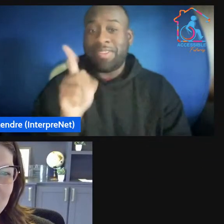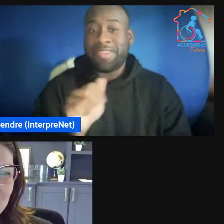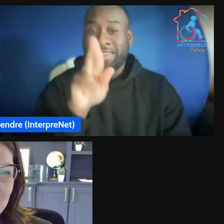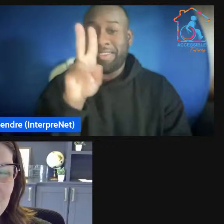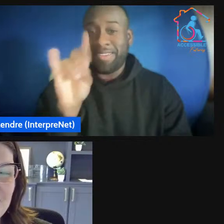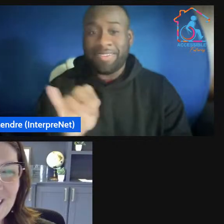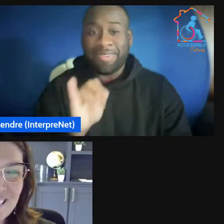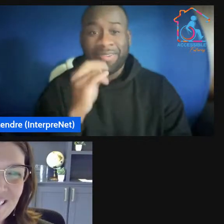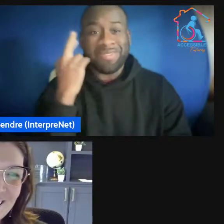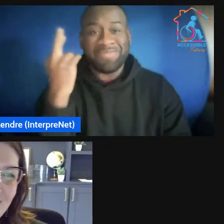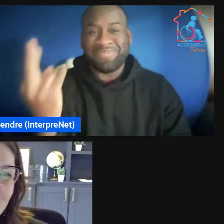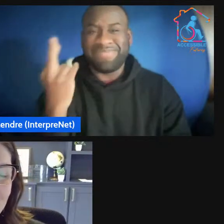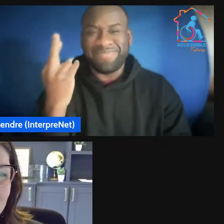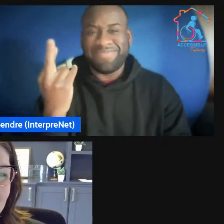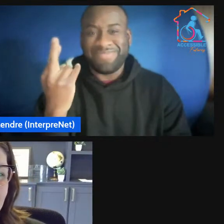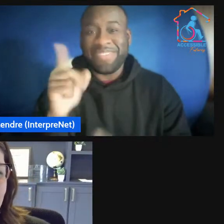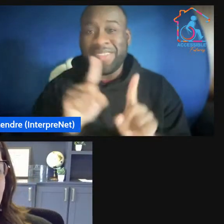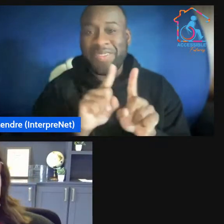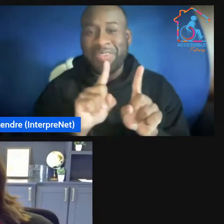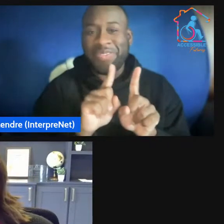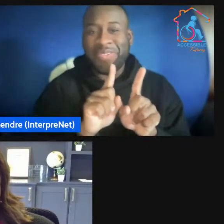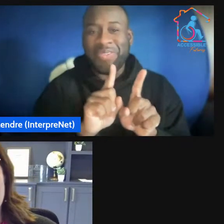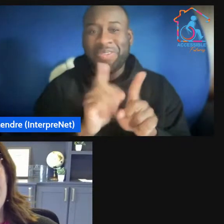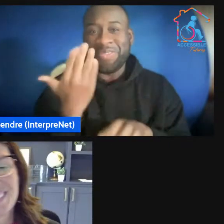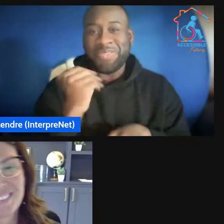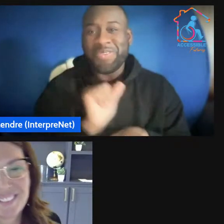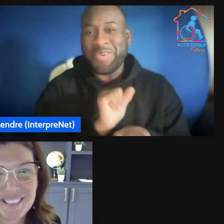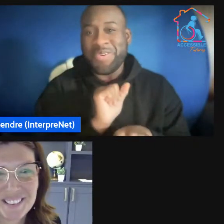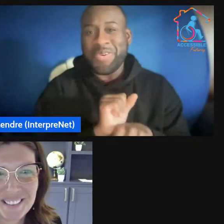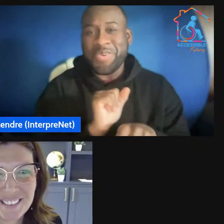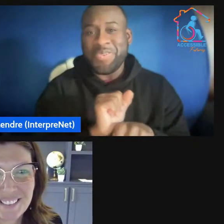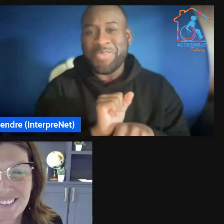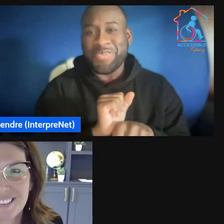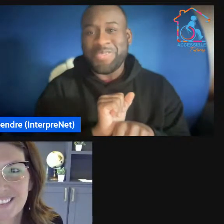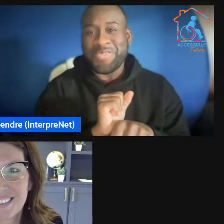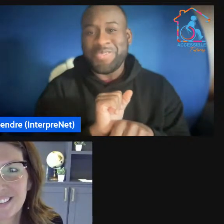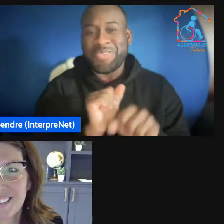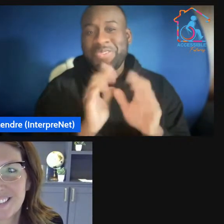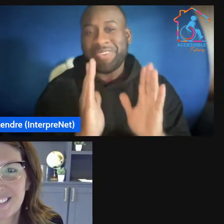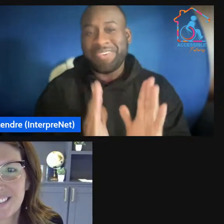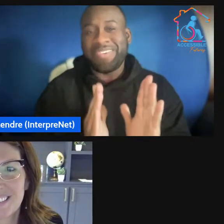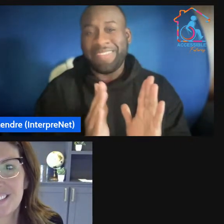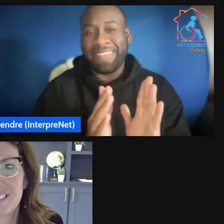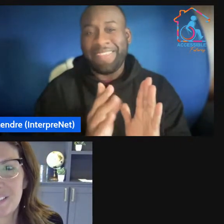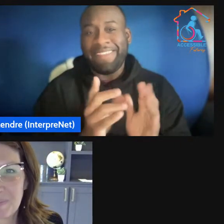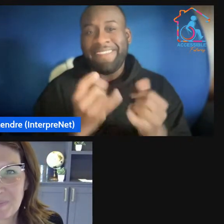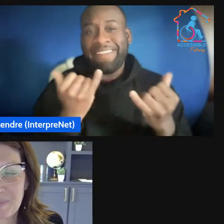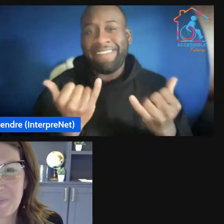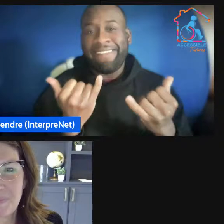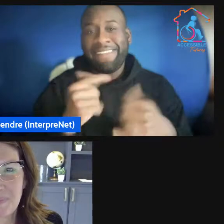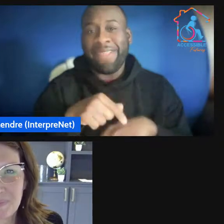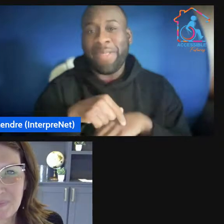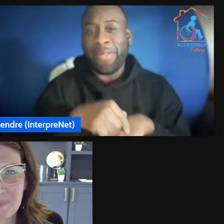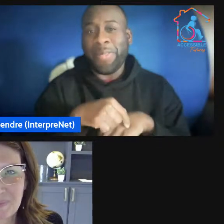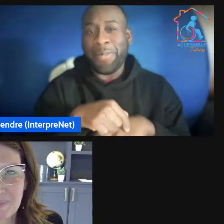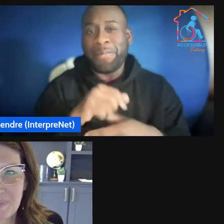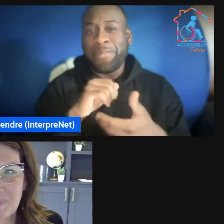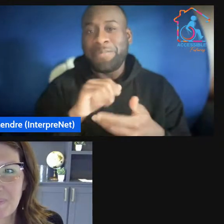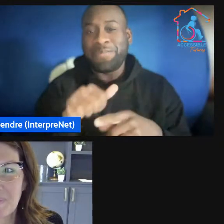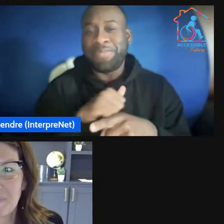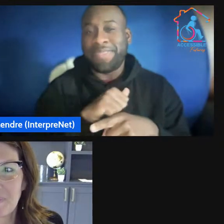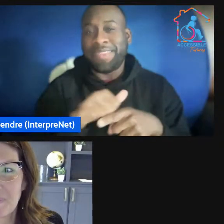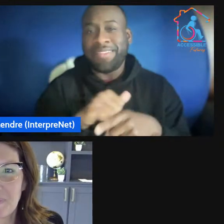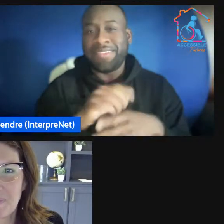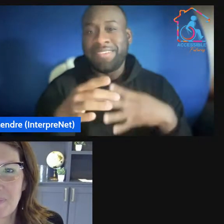is a great friend and former coworker, and currently serves as the Global Practice Leader of